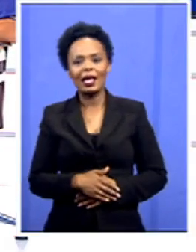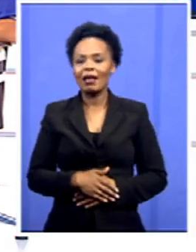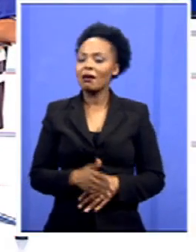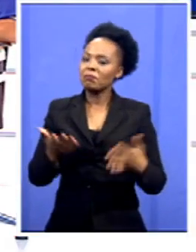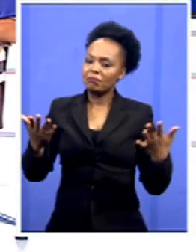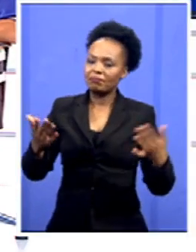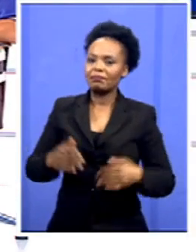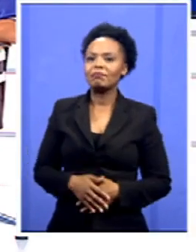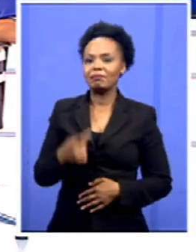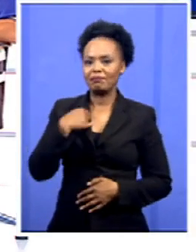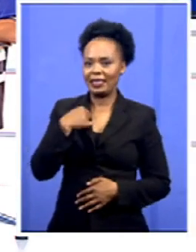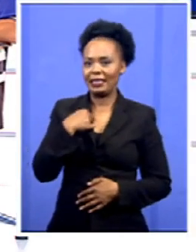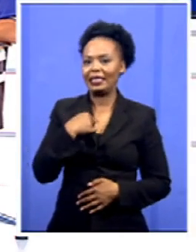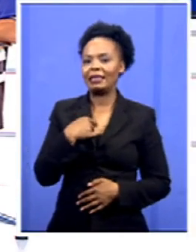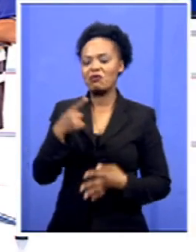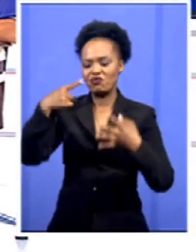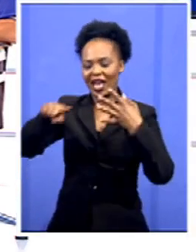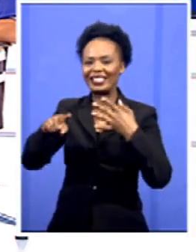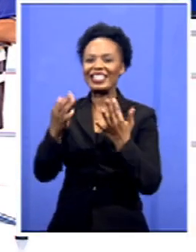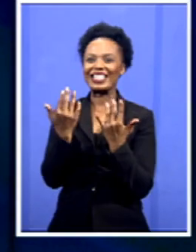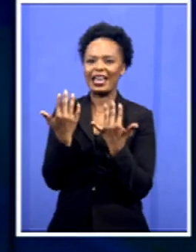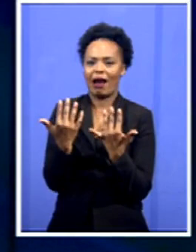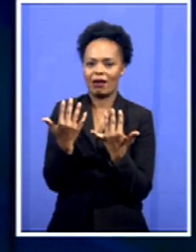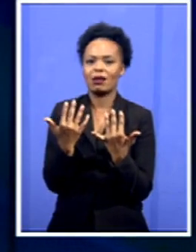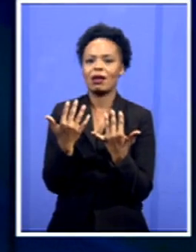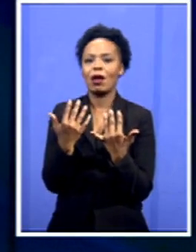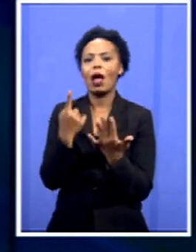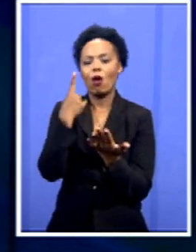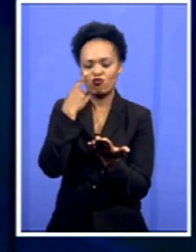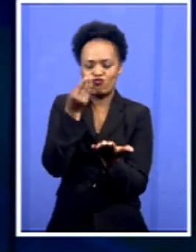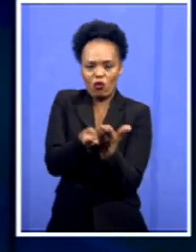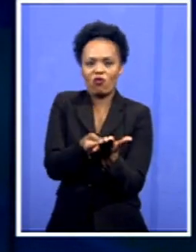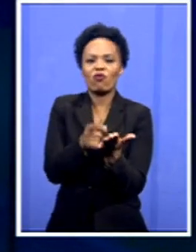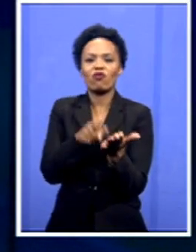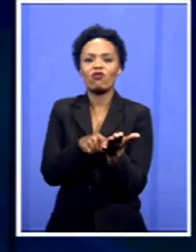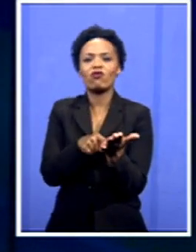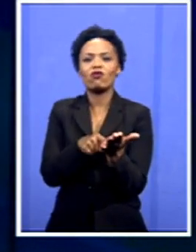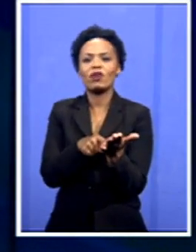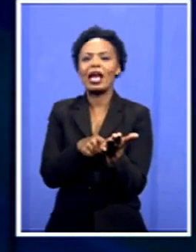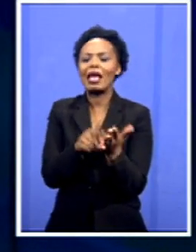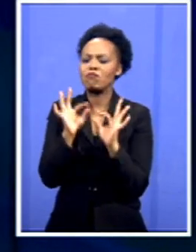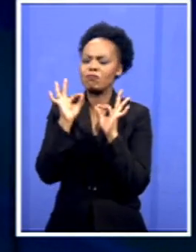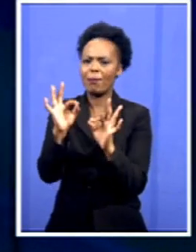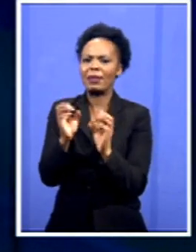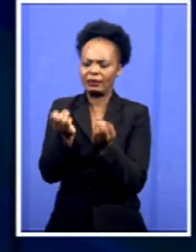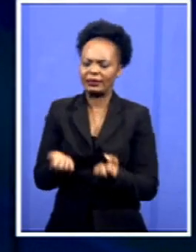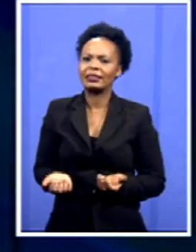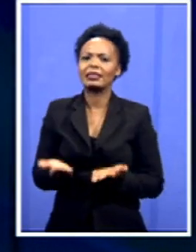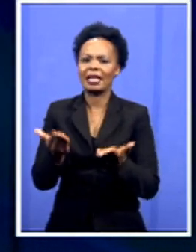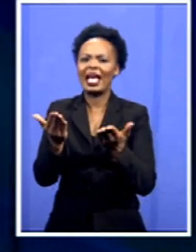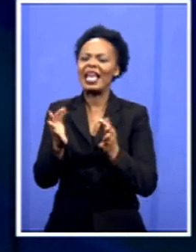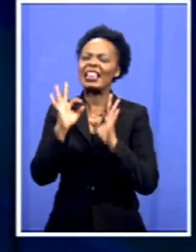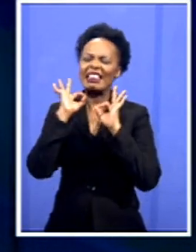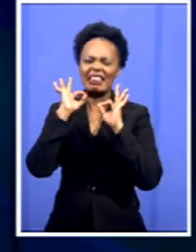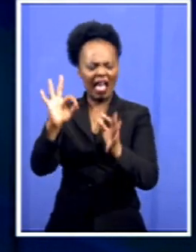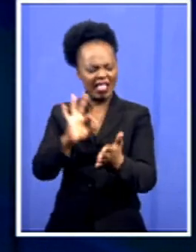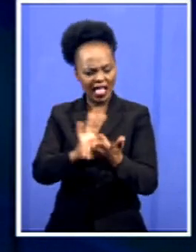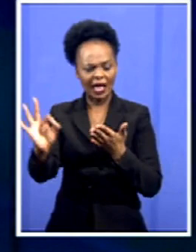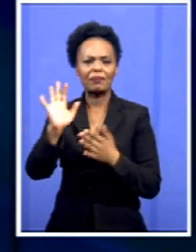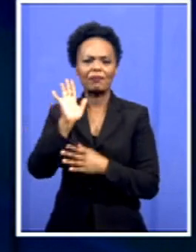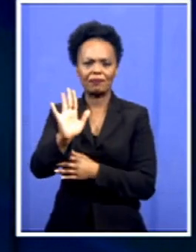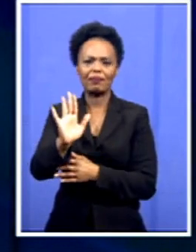I would rate it green. I mean, we've got a proven track record of excellent service delivery and clean governance in Midva, and we've